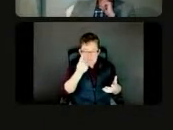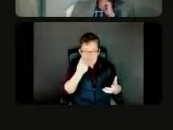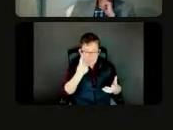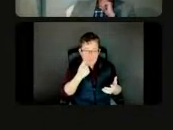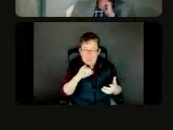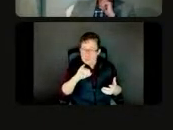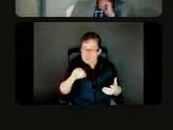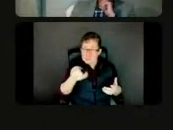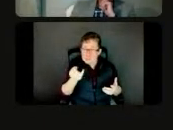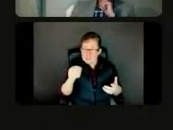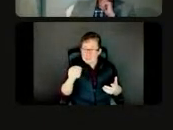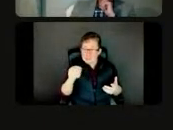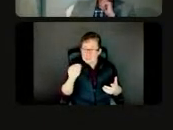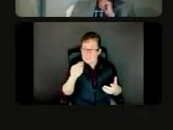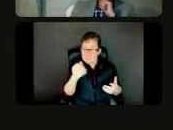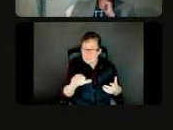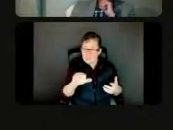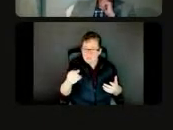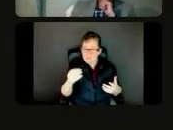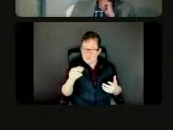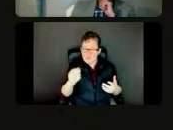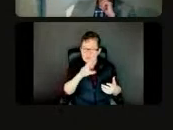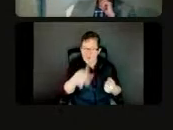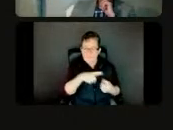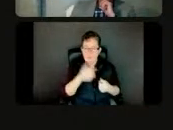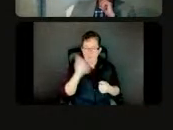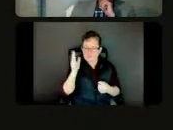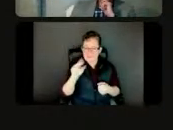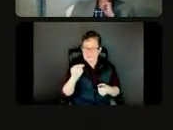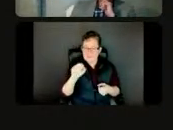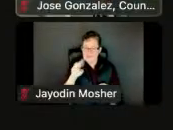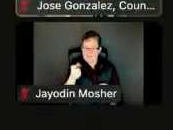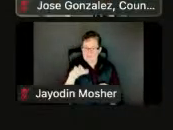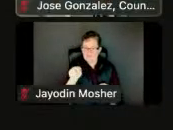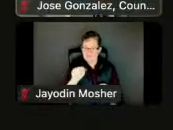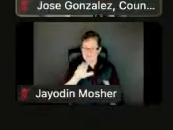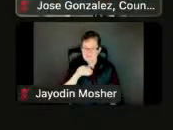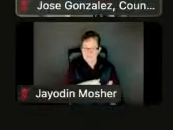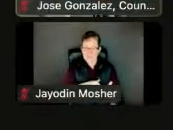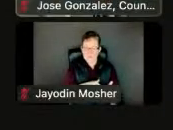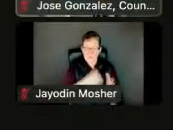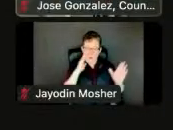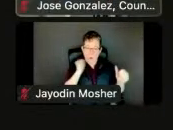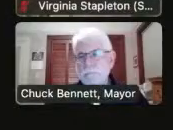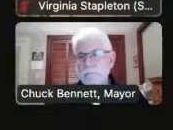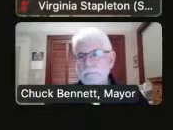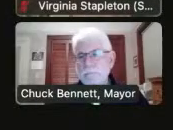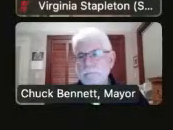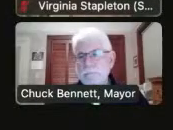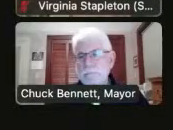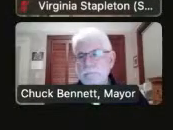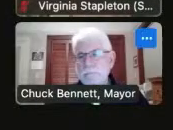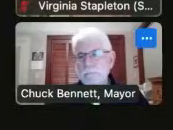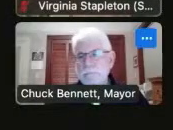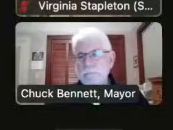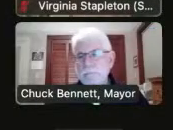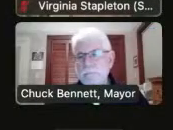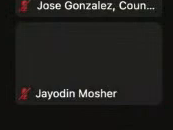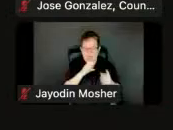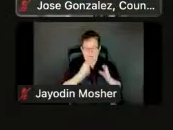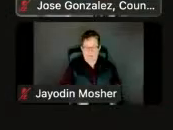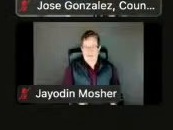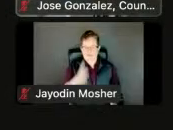Jimmy Jones presented on the Navigation Center, the hope was that they could serve 30 to 60 clients every 3 to 6 months, and that they thought that they